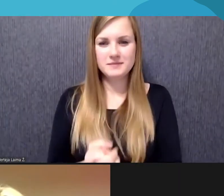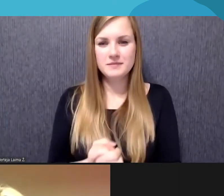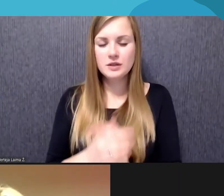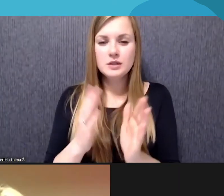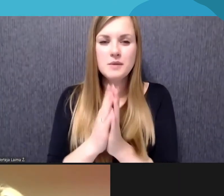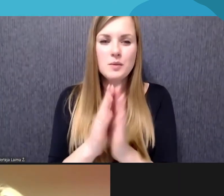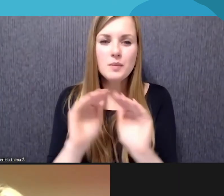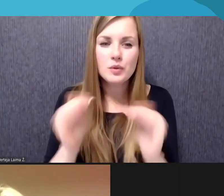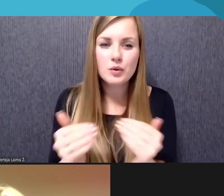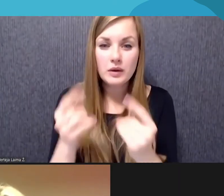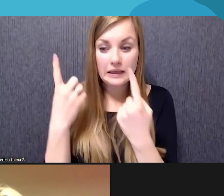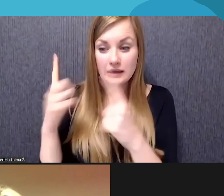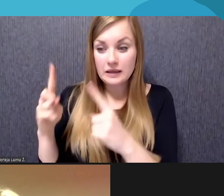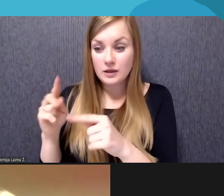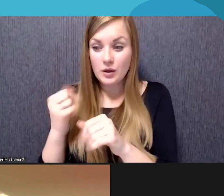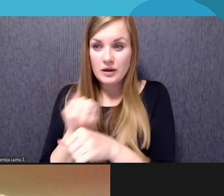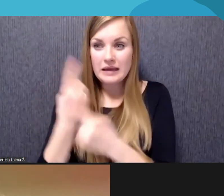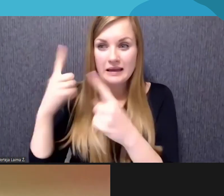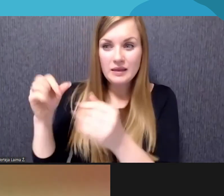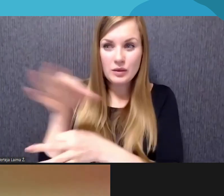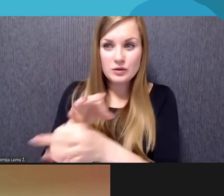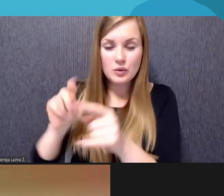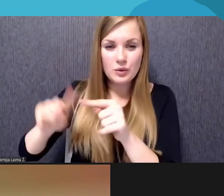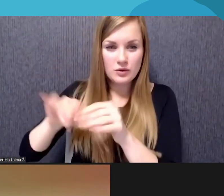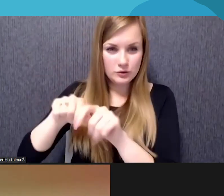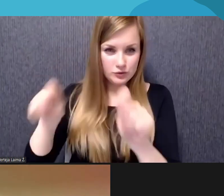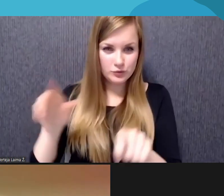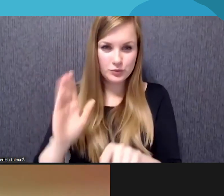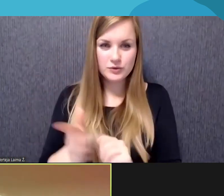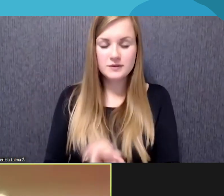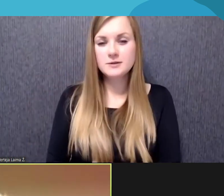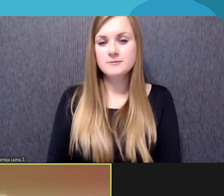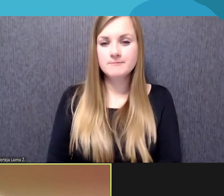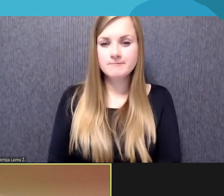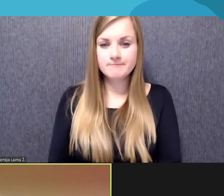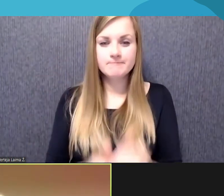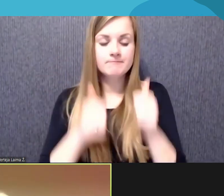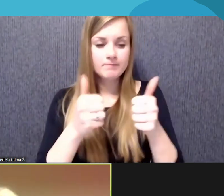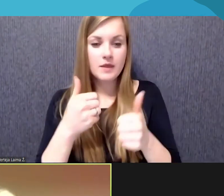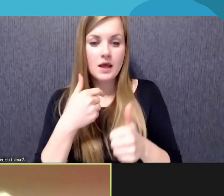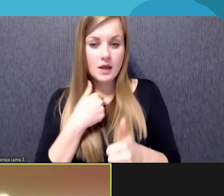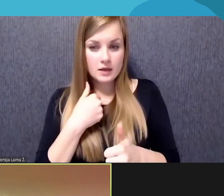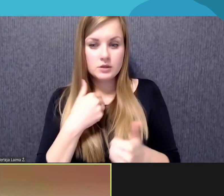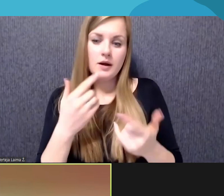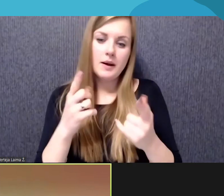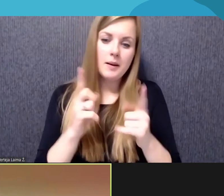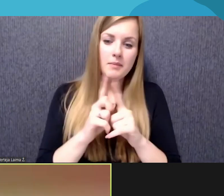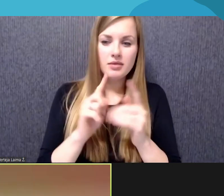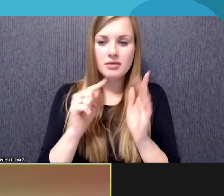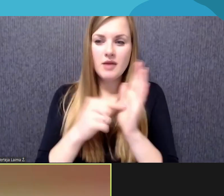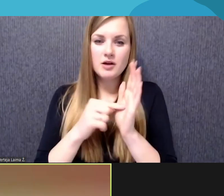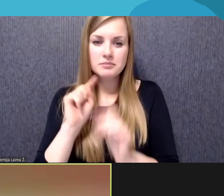criminal liability. I would like to address the other panelists.